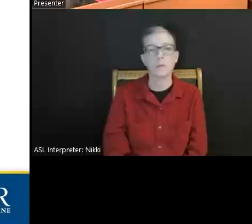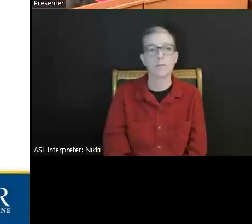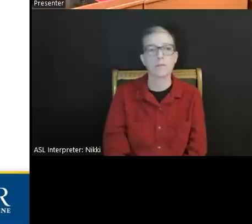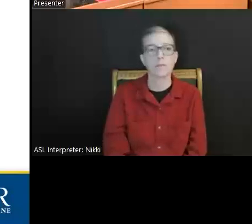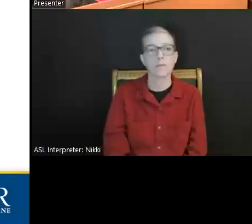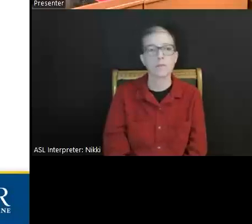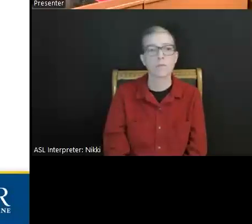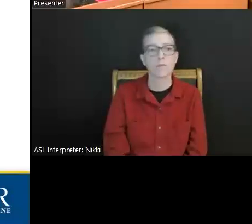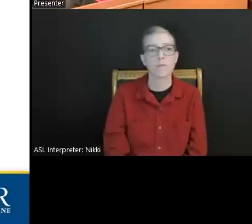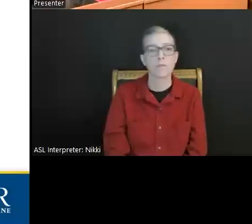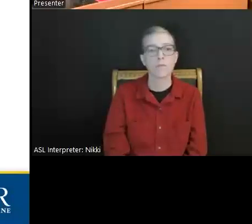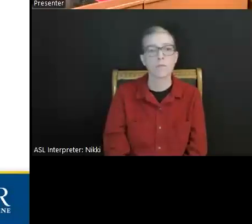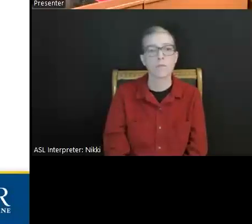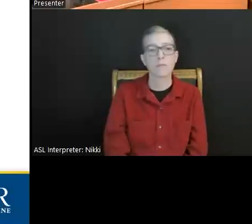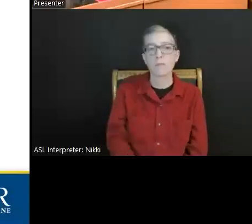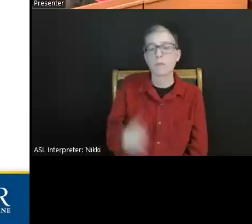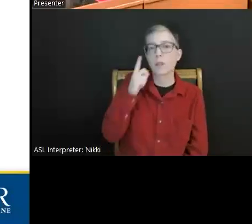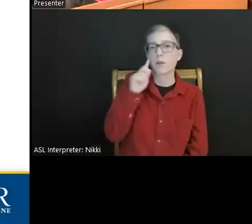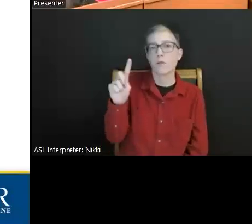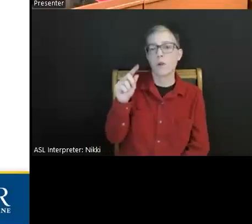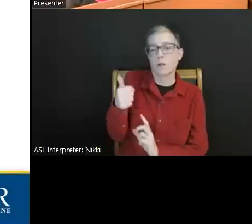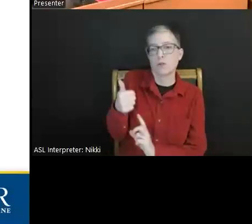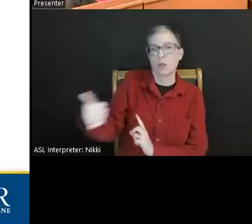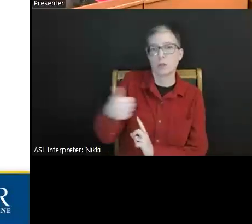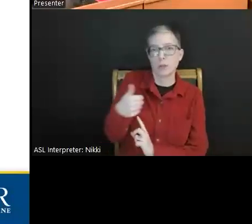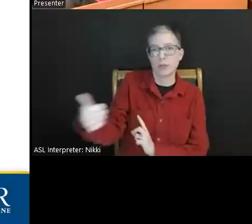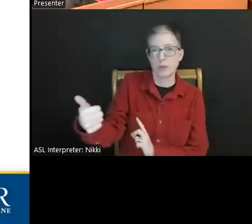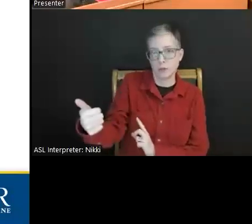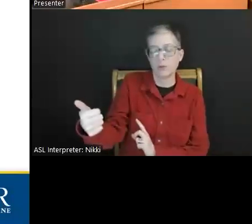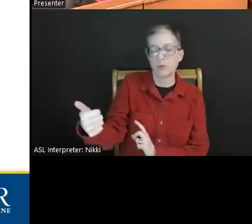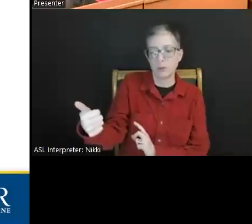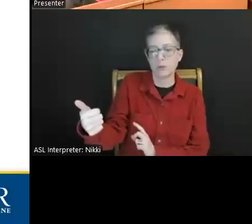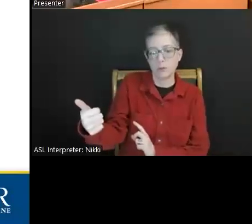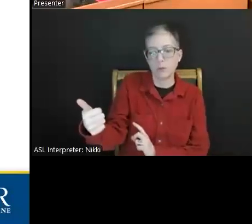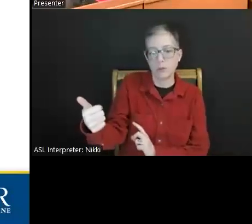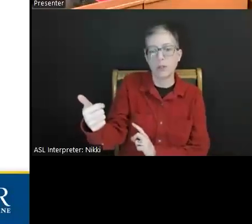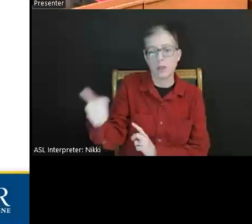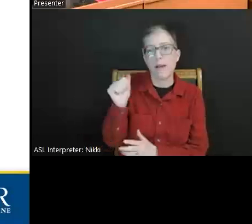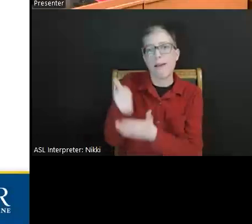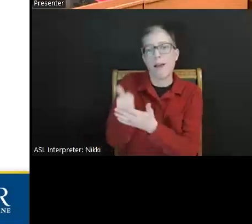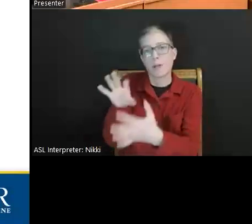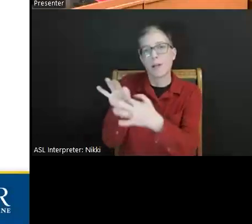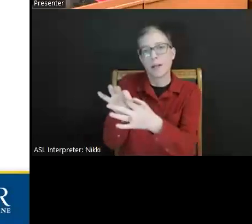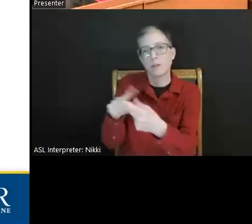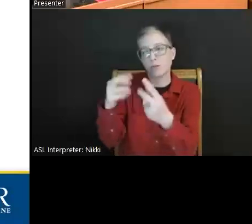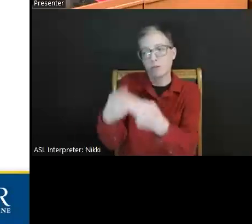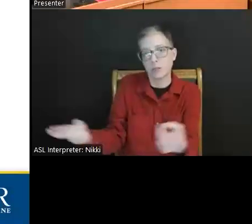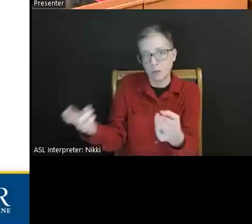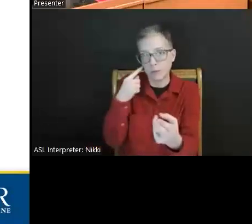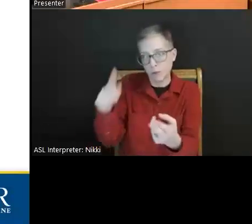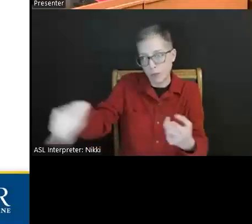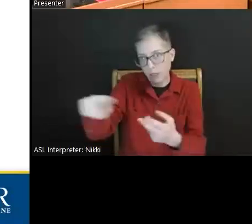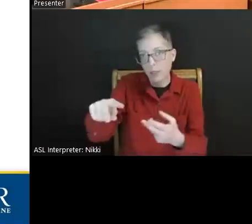In terms of like the transportation piece and kind of, connecting them to resources, we do really try and